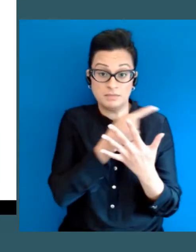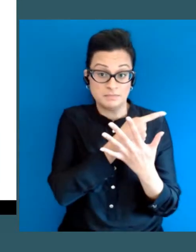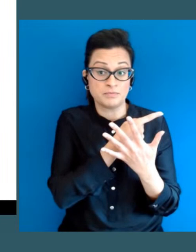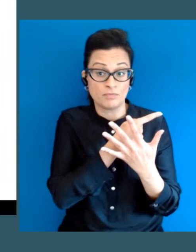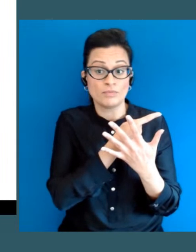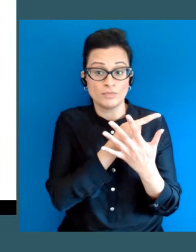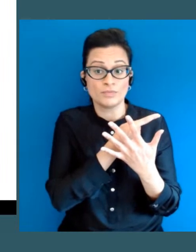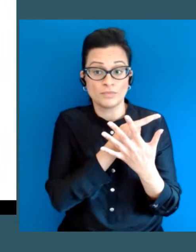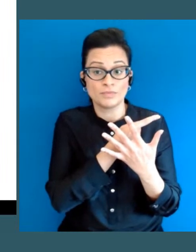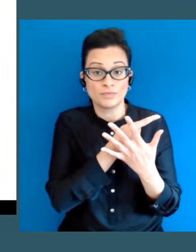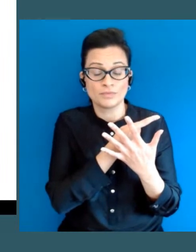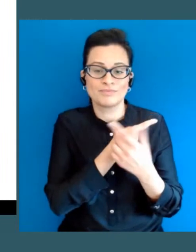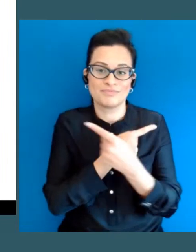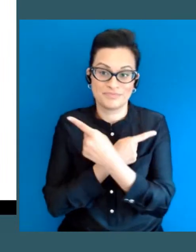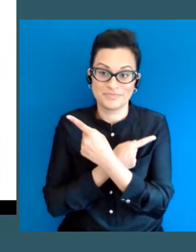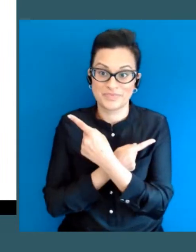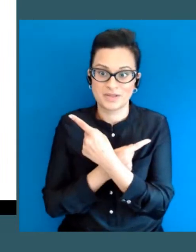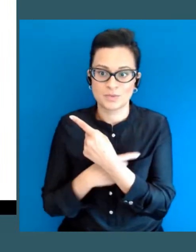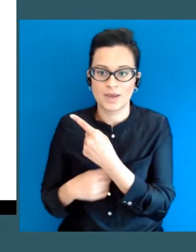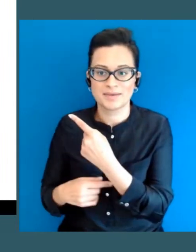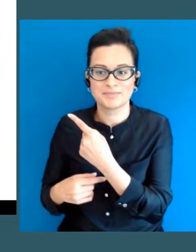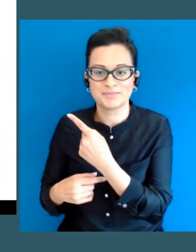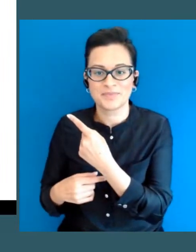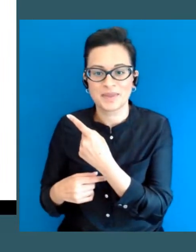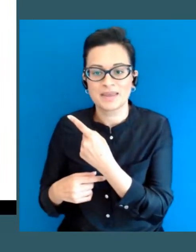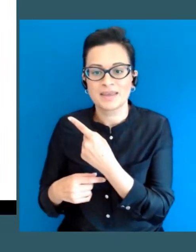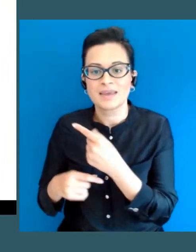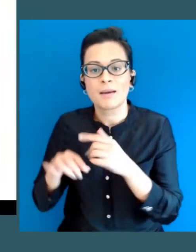and pistachio don't.